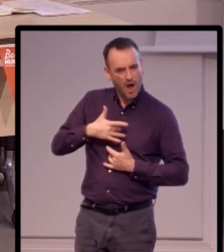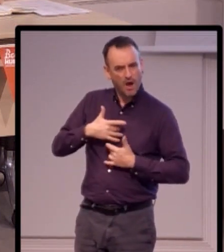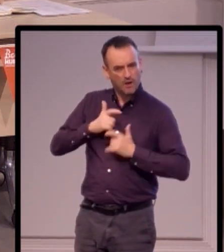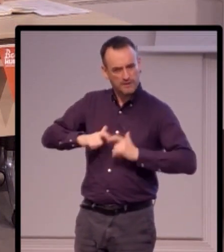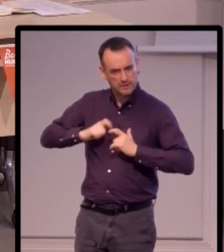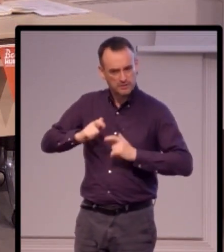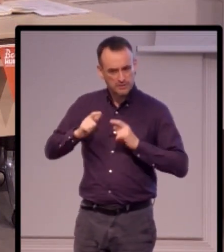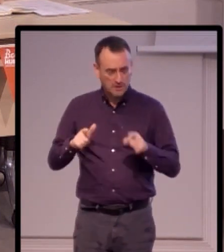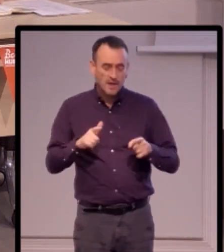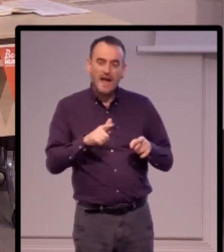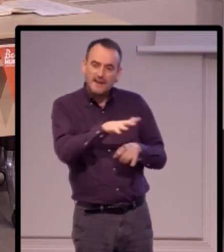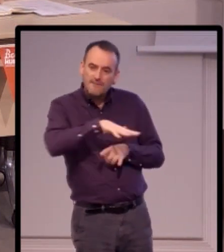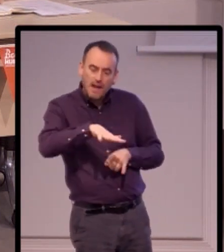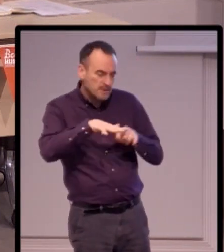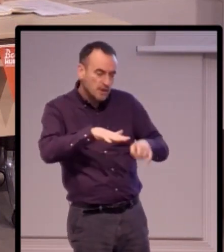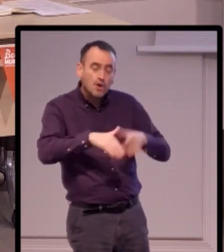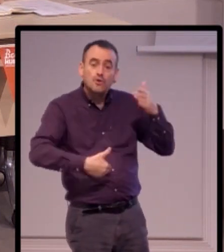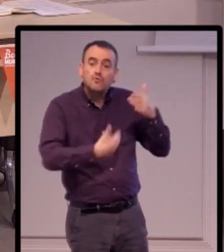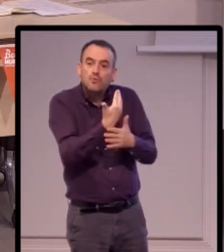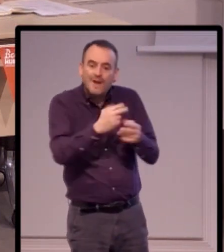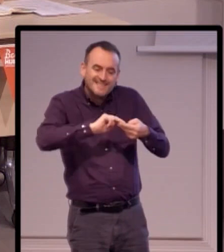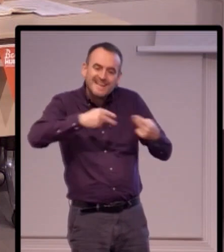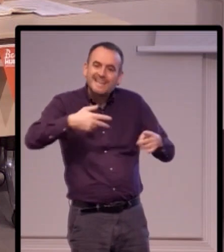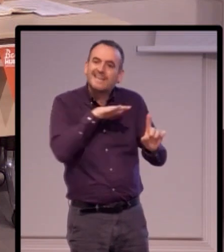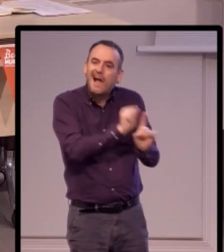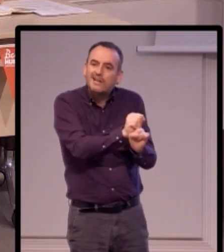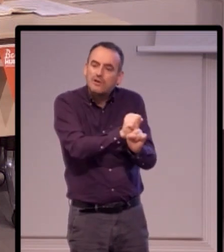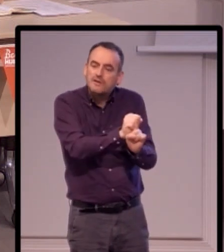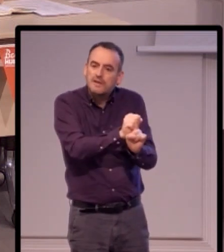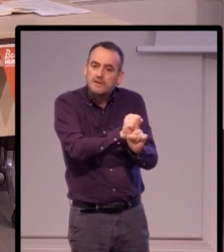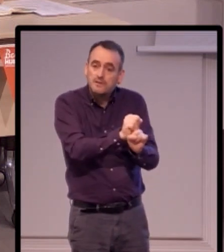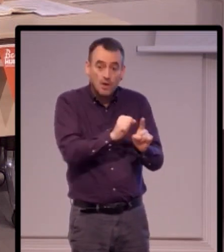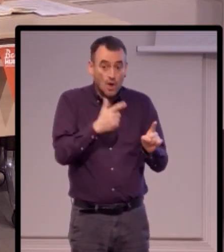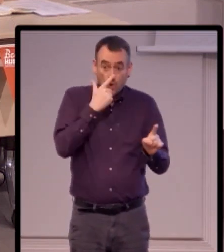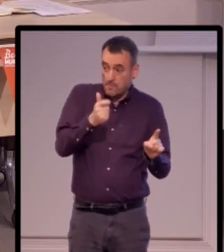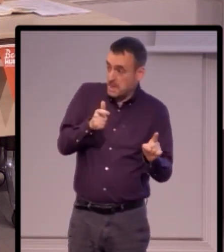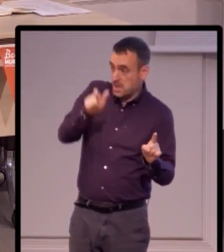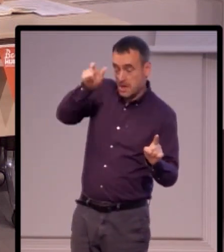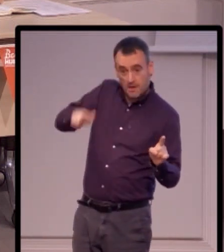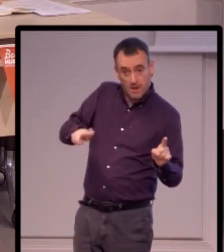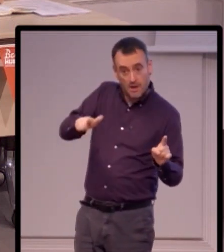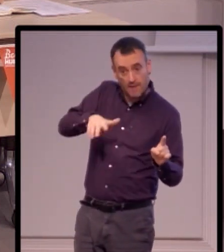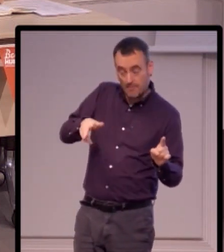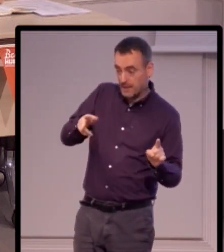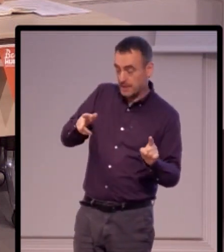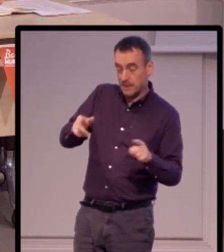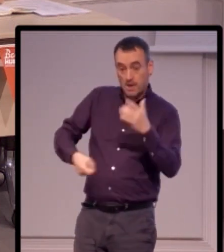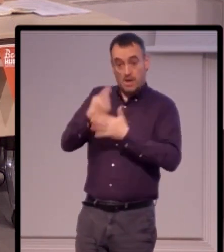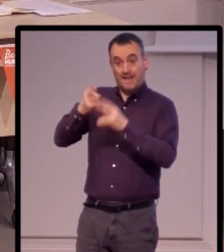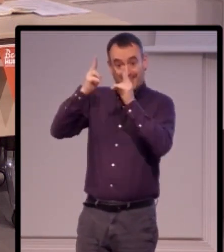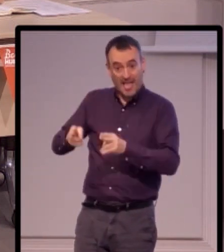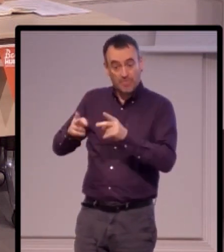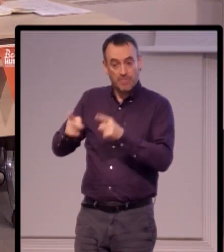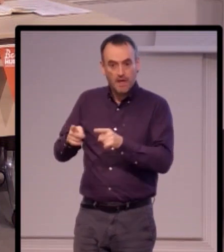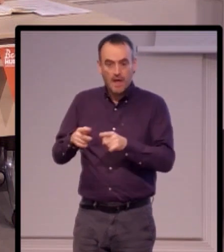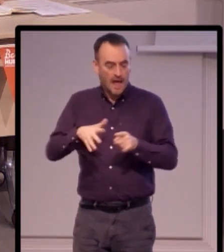new genetic diagnoses, kind of really sudden death, bereavement, and kind of understanding the